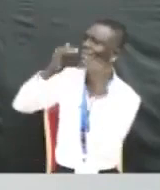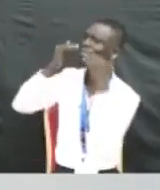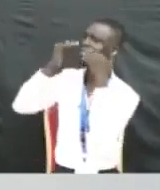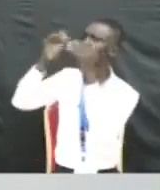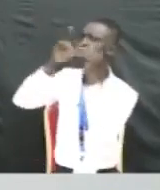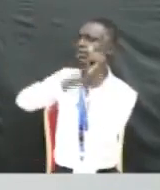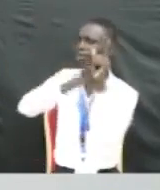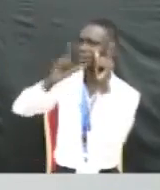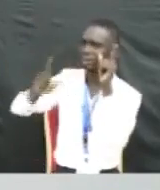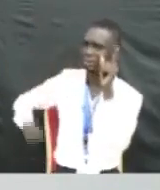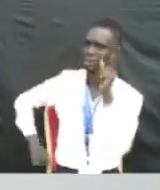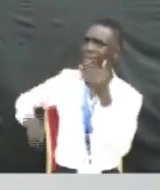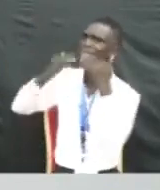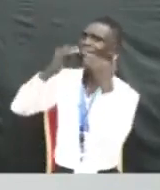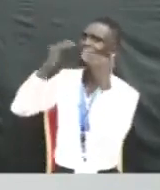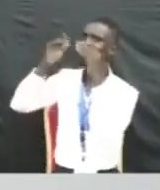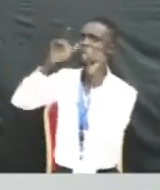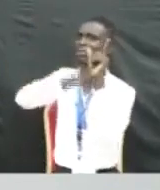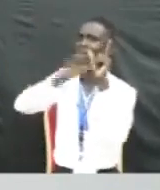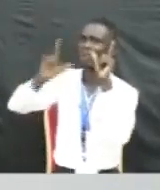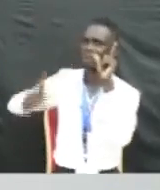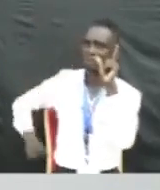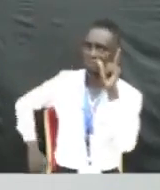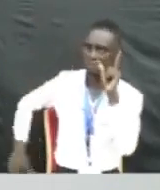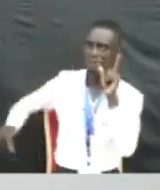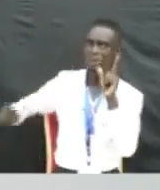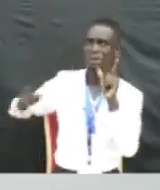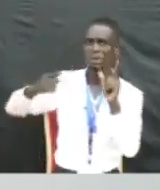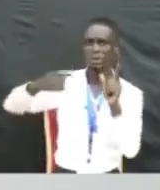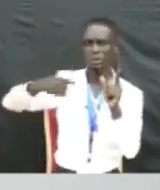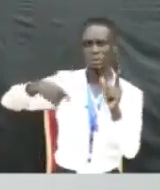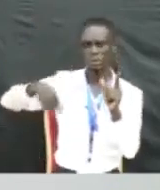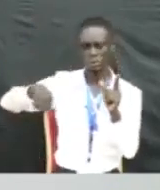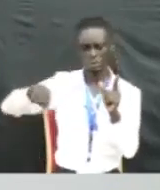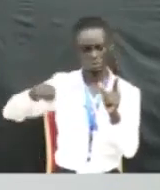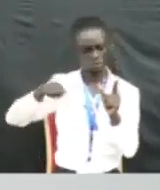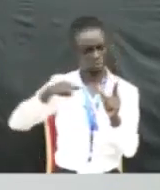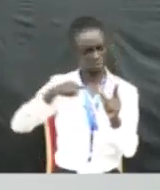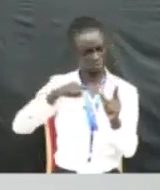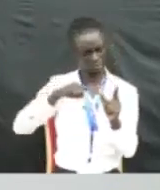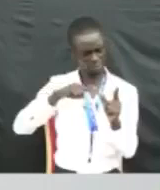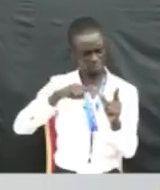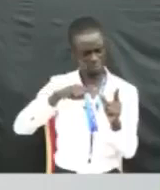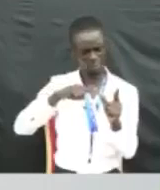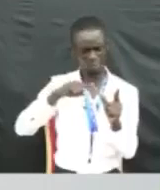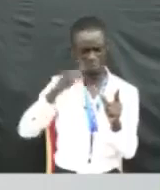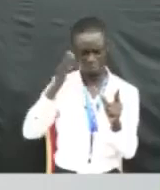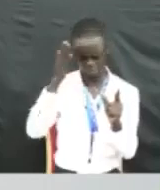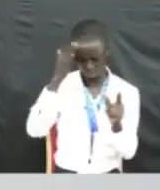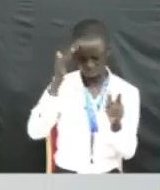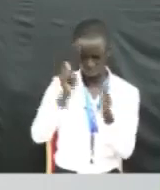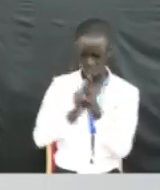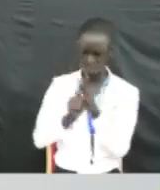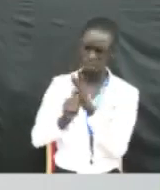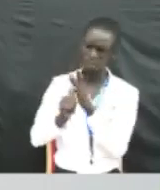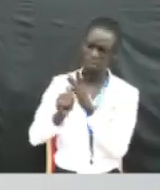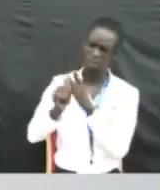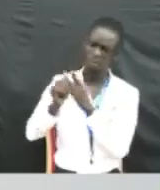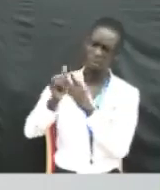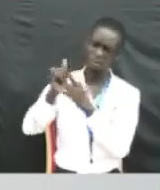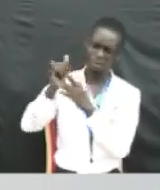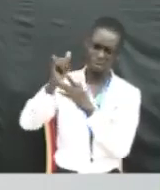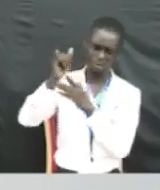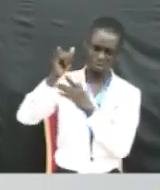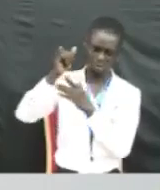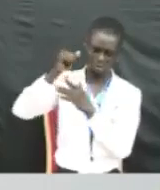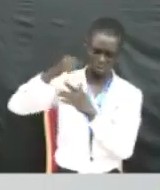Lord. Thank you, Lord. We do know, O God, that this is not